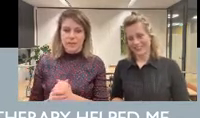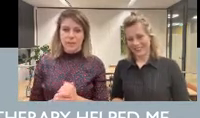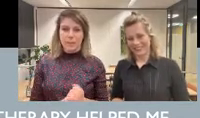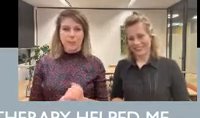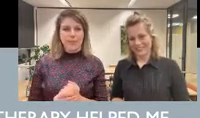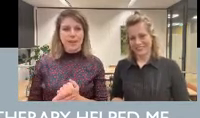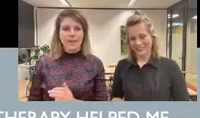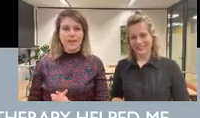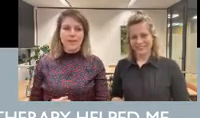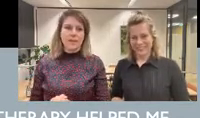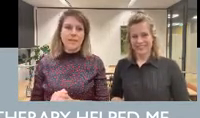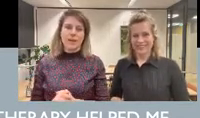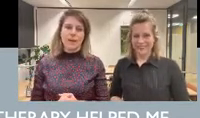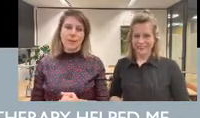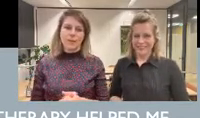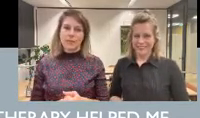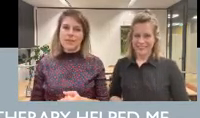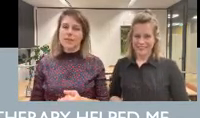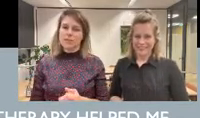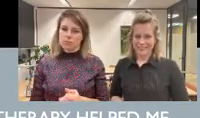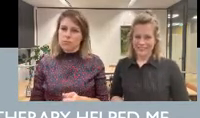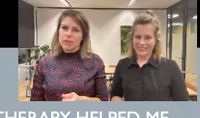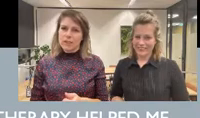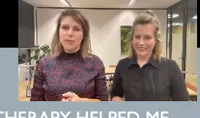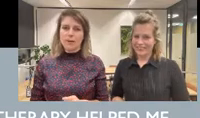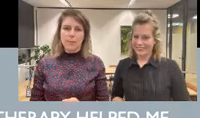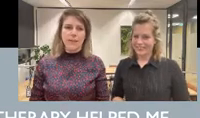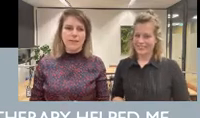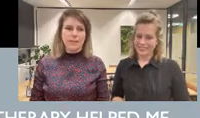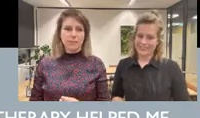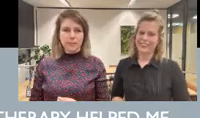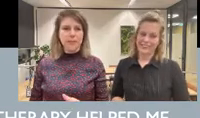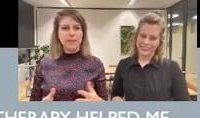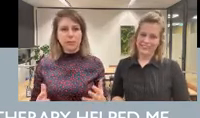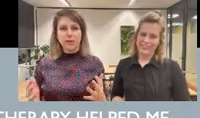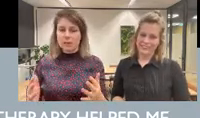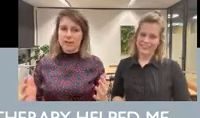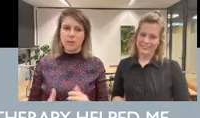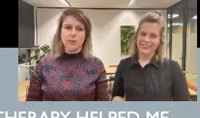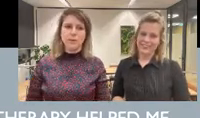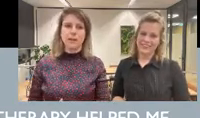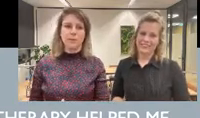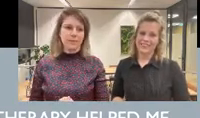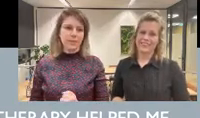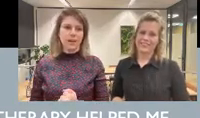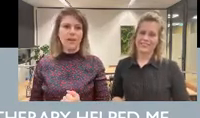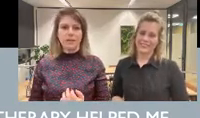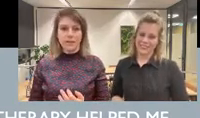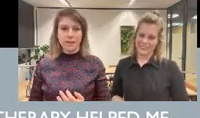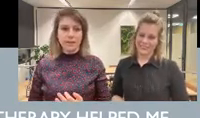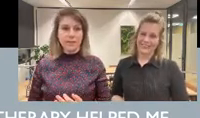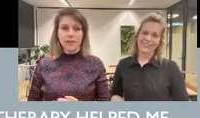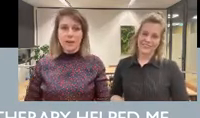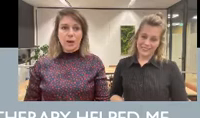is, and they said it's a really good combination. PE, prolonged exposure, made me see all